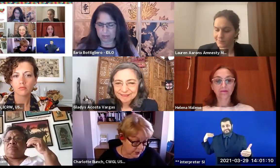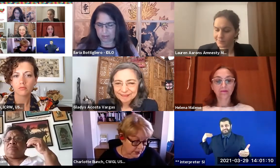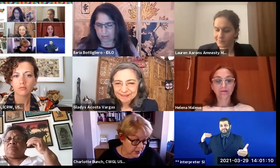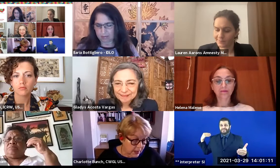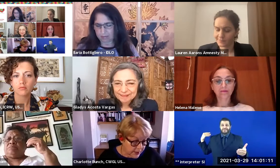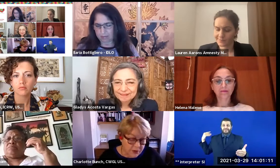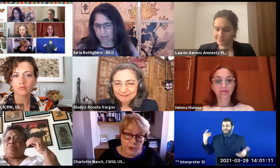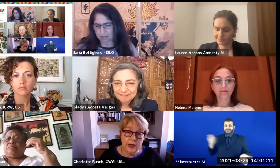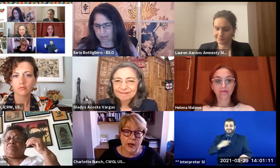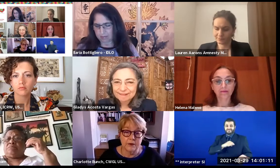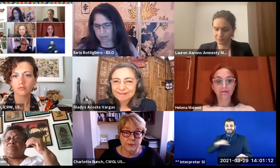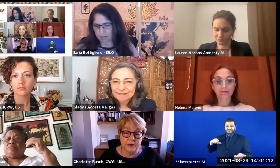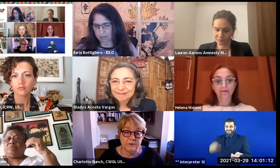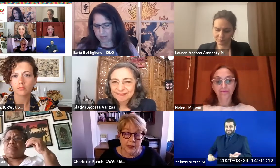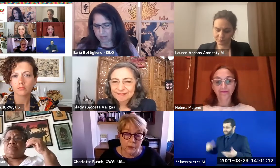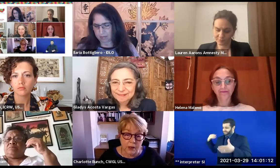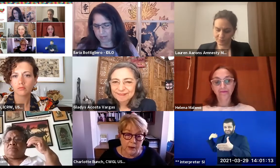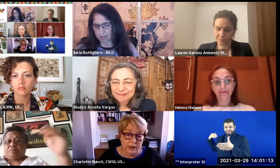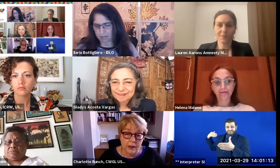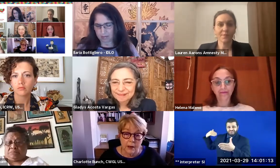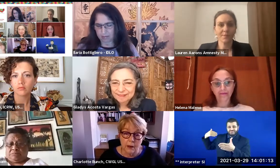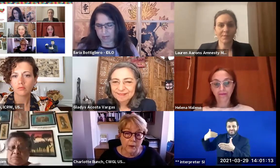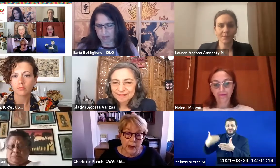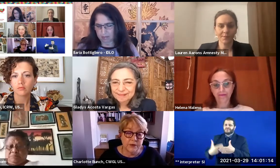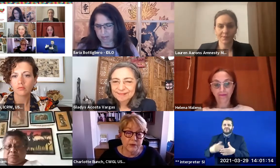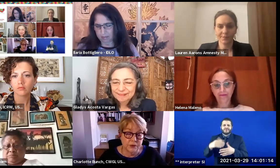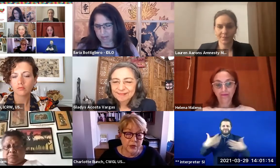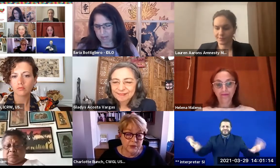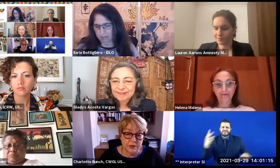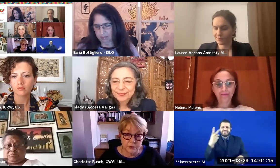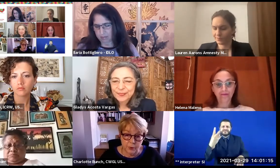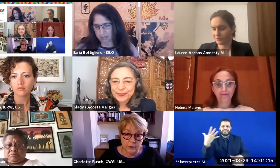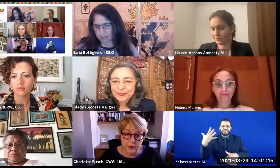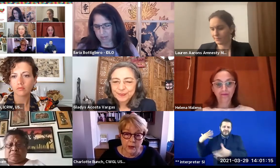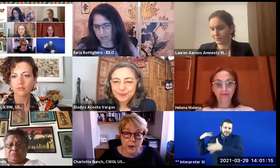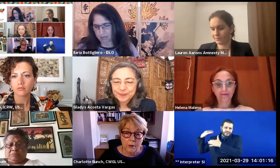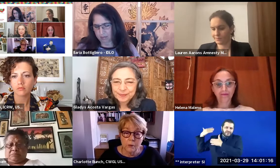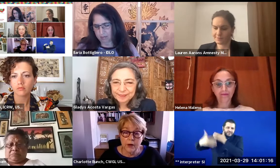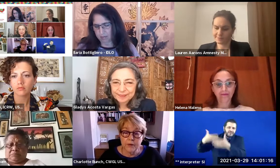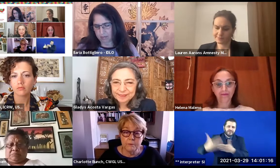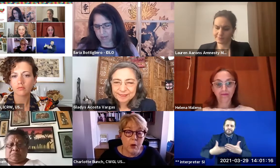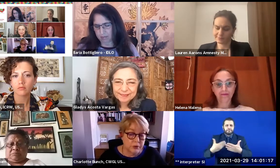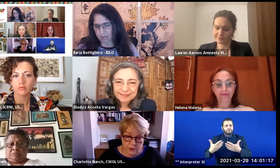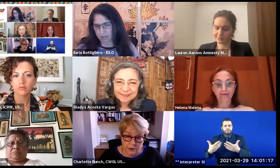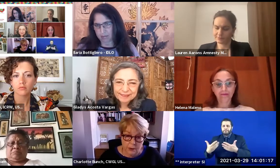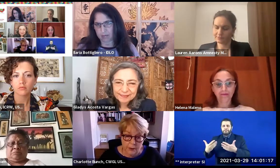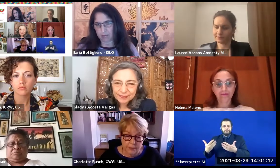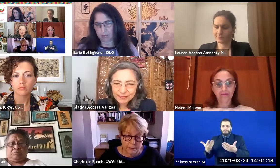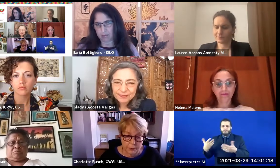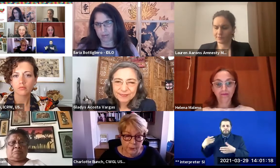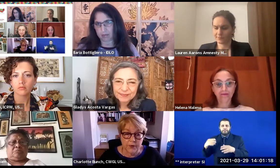to justice. These are key aspects of inequality. Access to justice is probably one of the